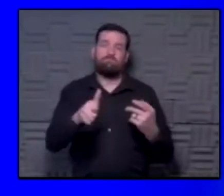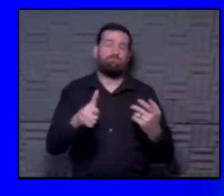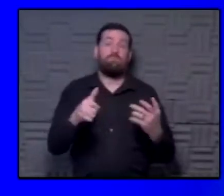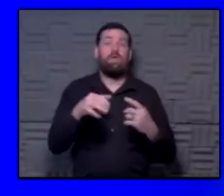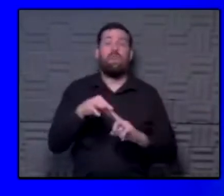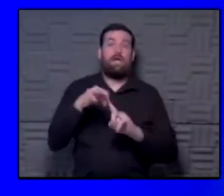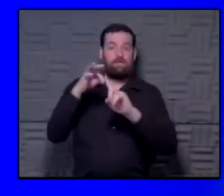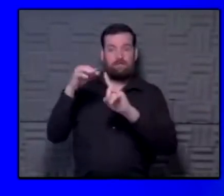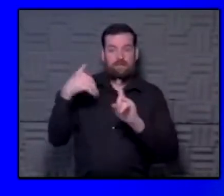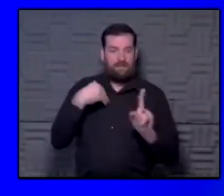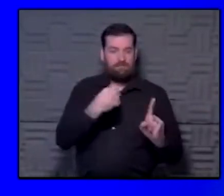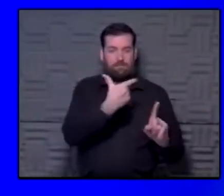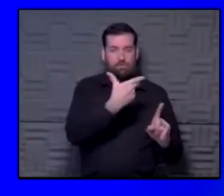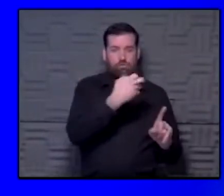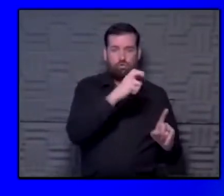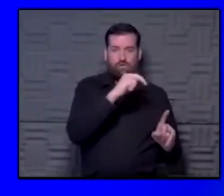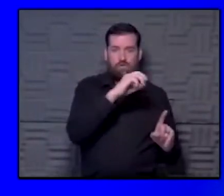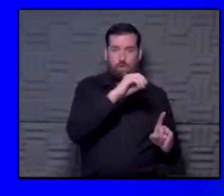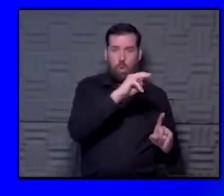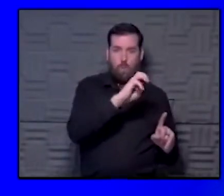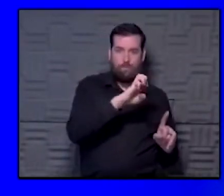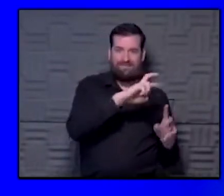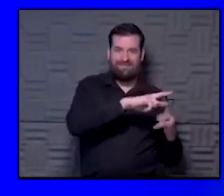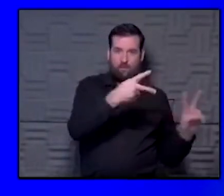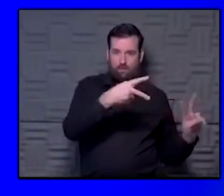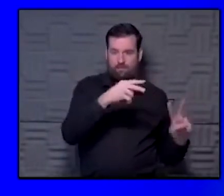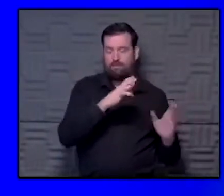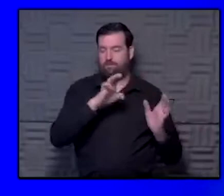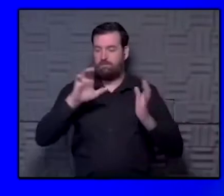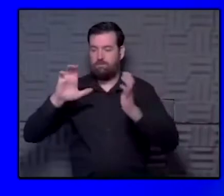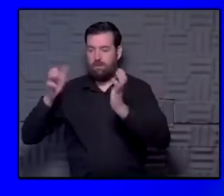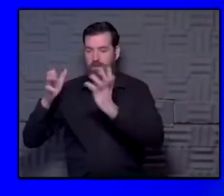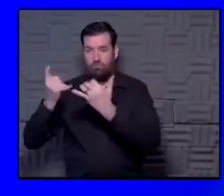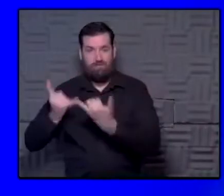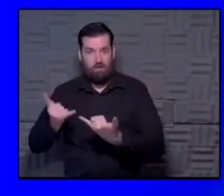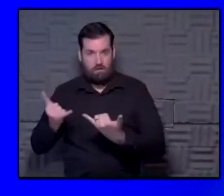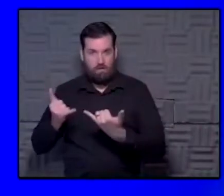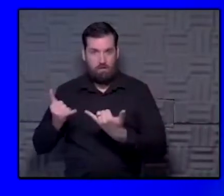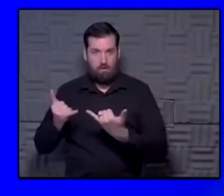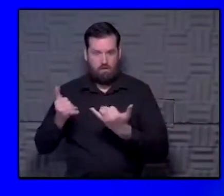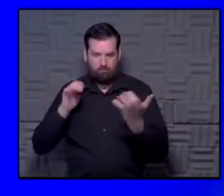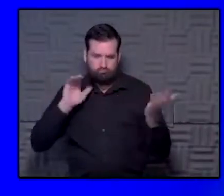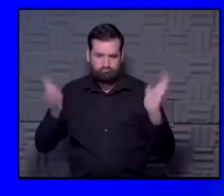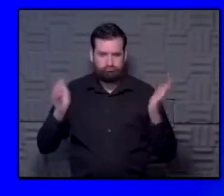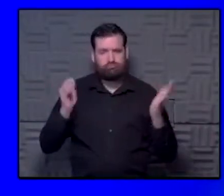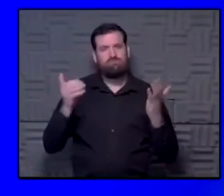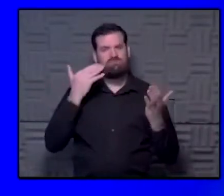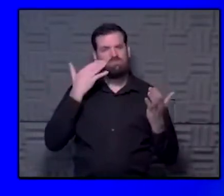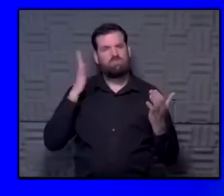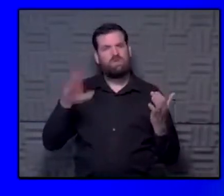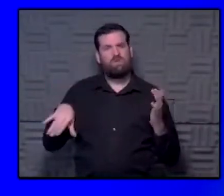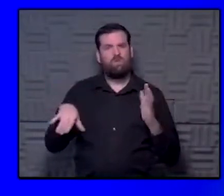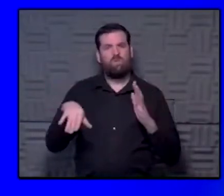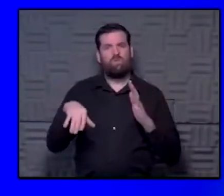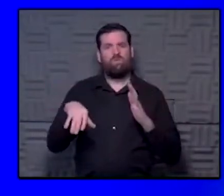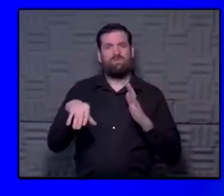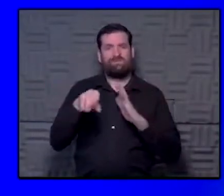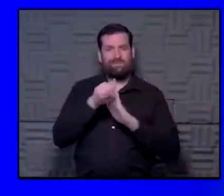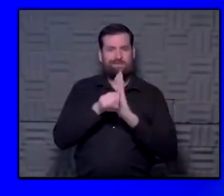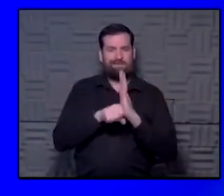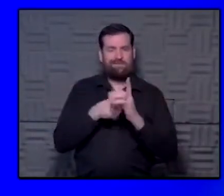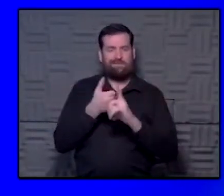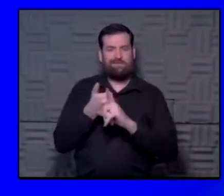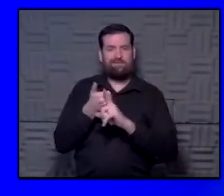sequence from the first infection. We compare it with the genome sequence from this infection. We know that the state itself is increasing